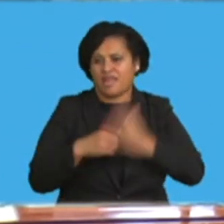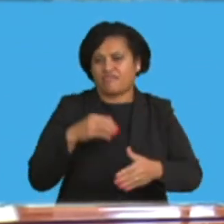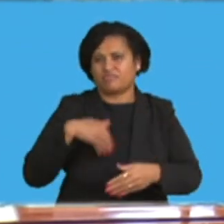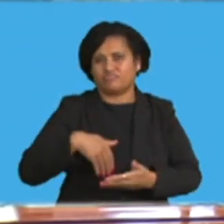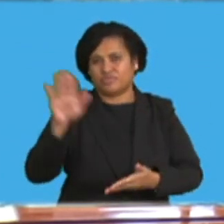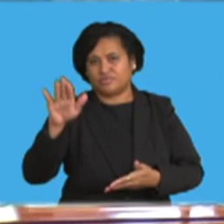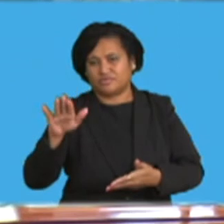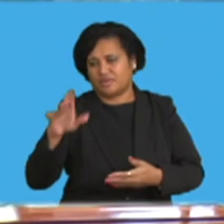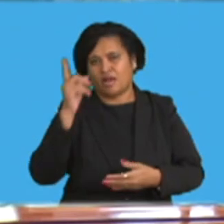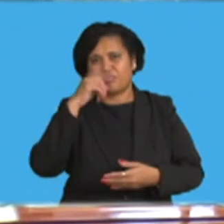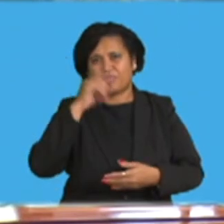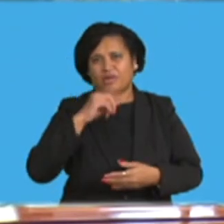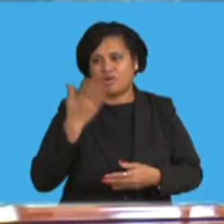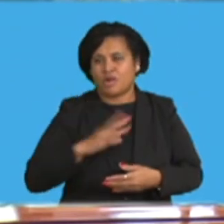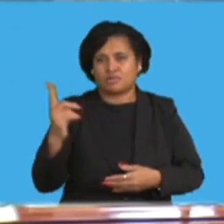from recruitment.